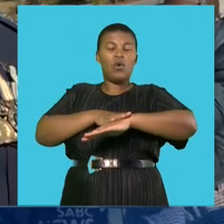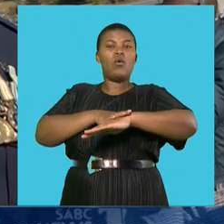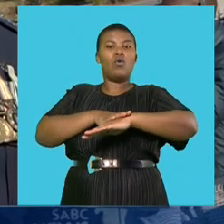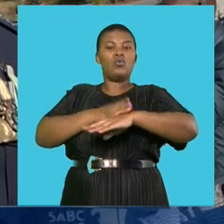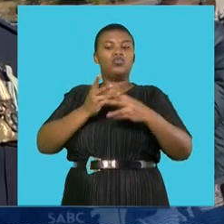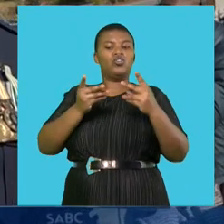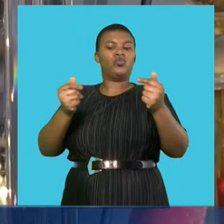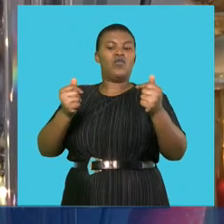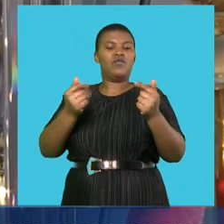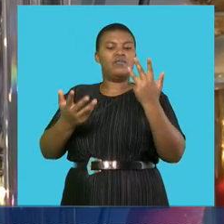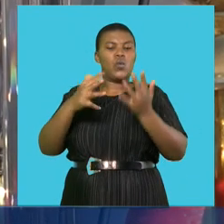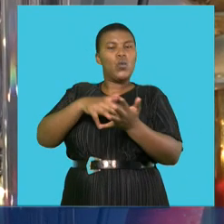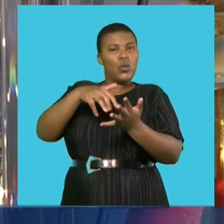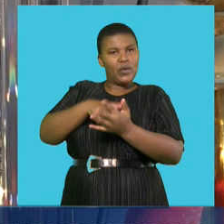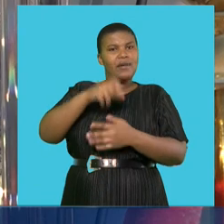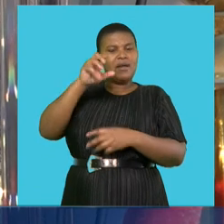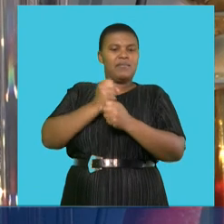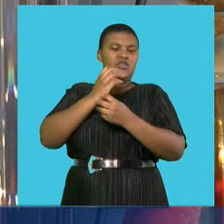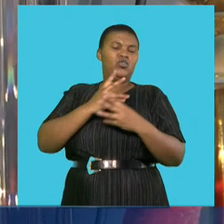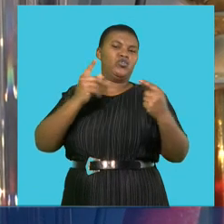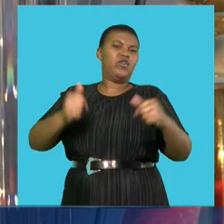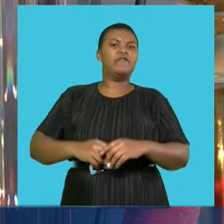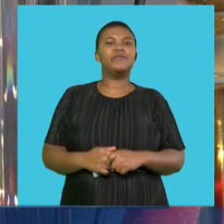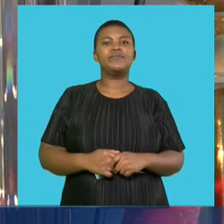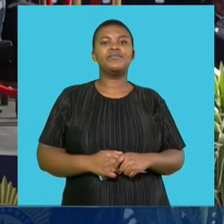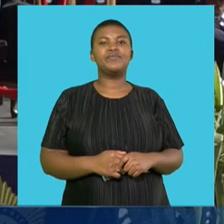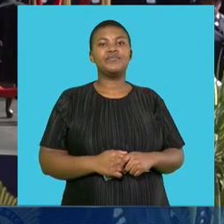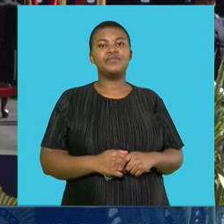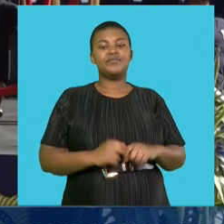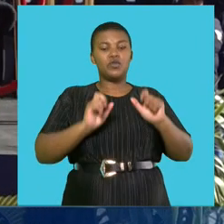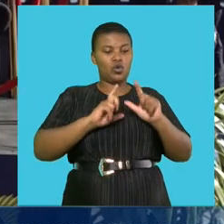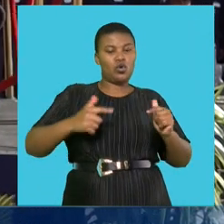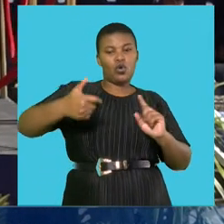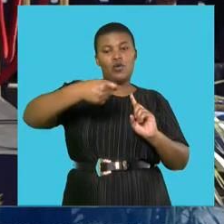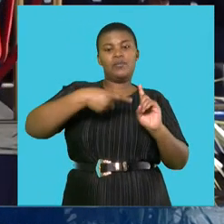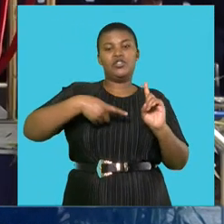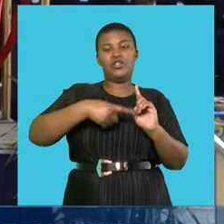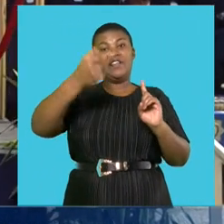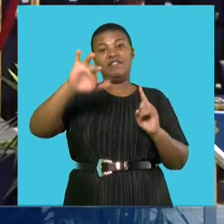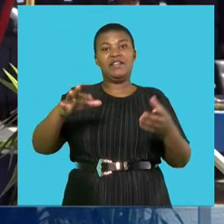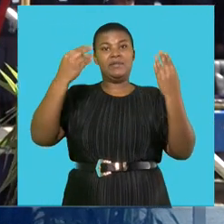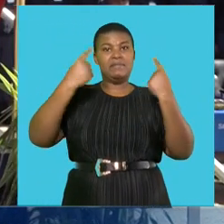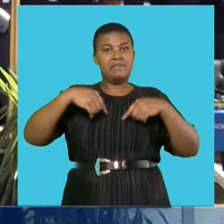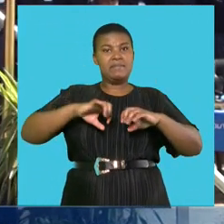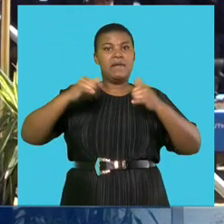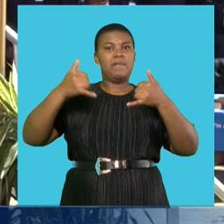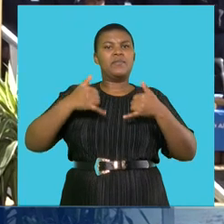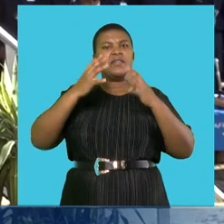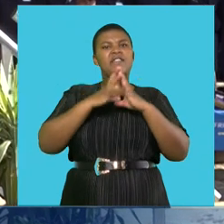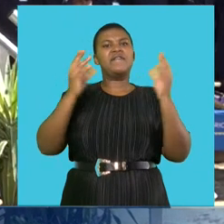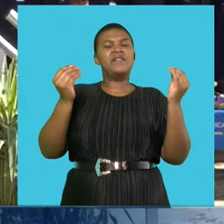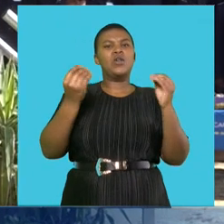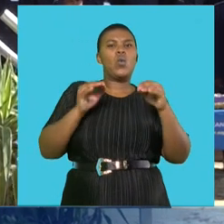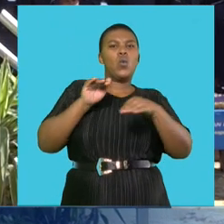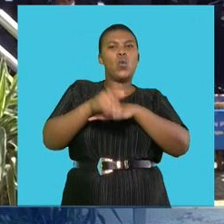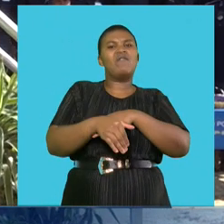those that are vulnerable ongungo mishana wa mapoyi isa nongo munye wa batolo mklomelo yunga wa sekete mnyaga enga mashumama